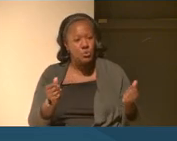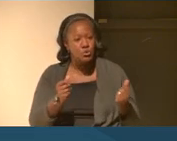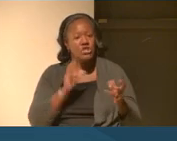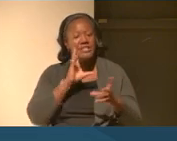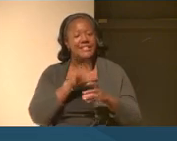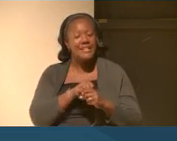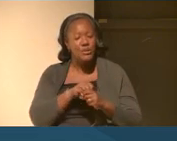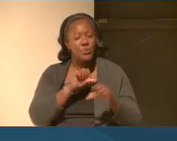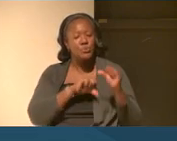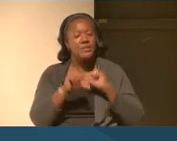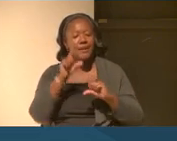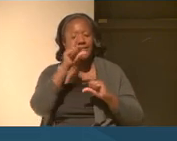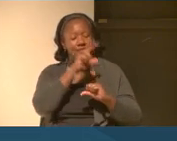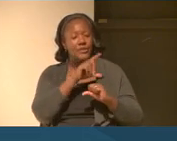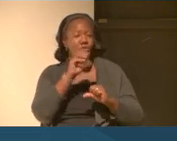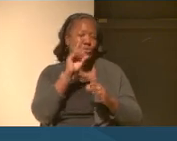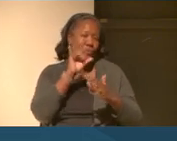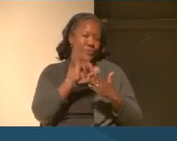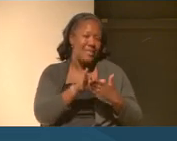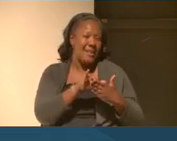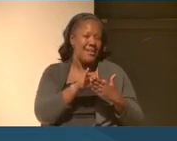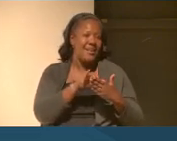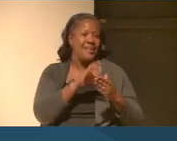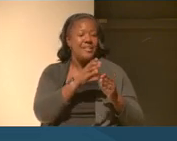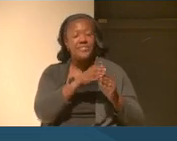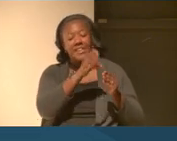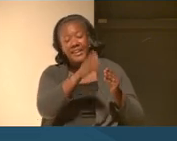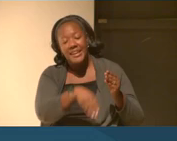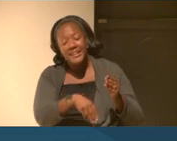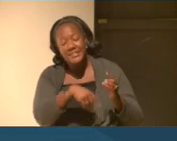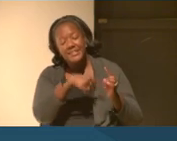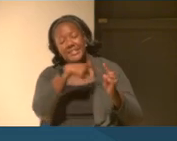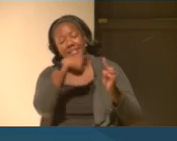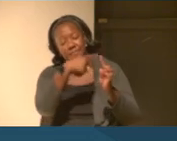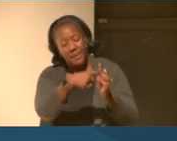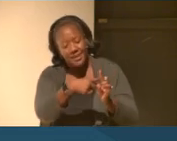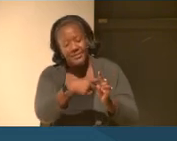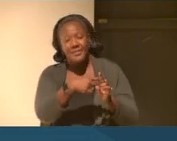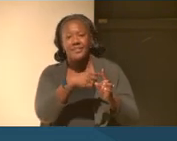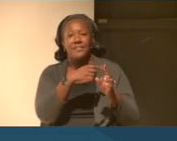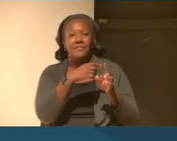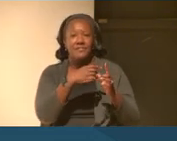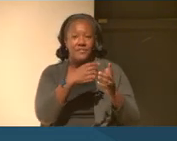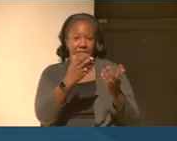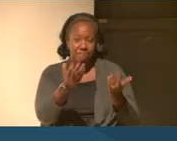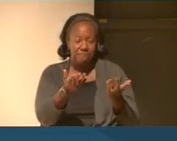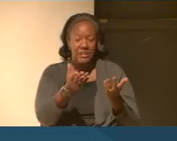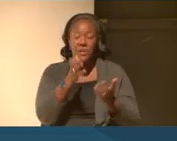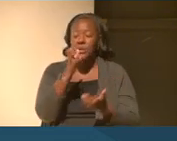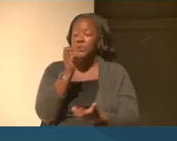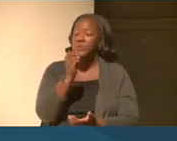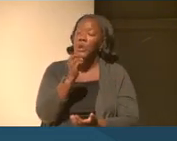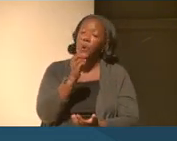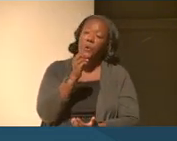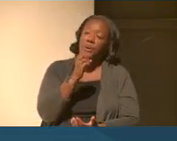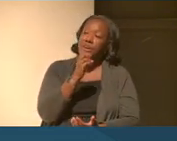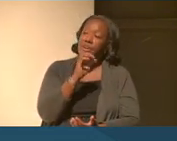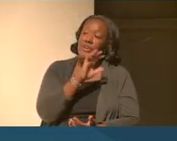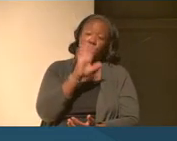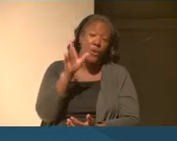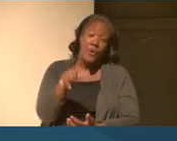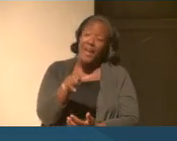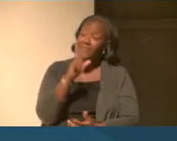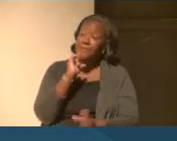science fiction in such a way that the end point isn't just the death of humanity or the planet. So there is, you don't have to be